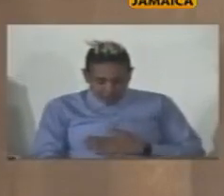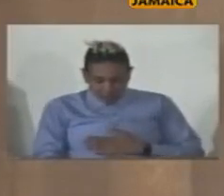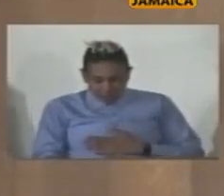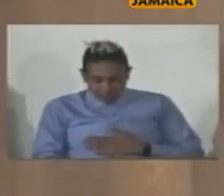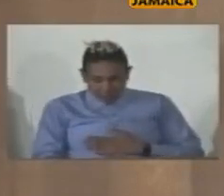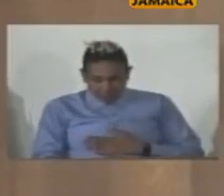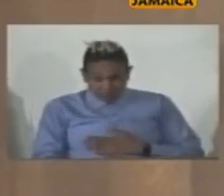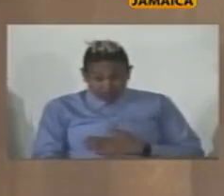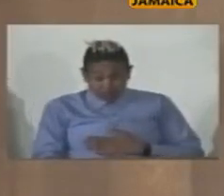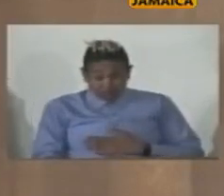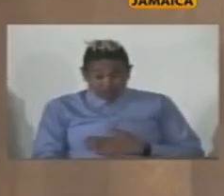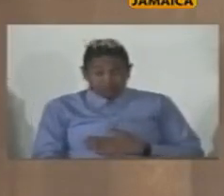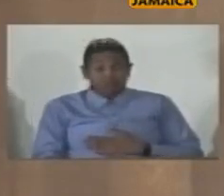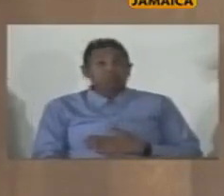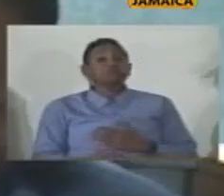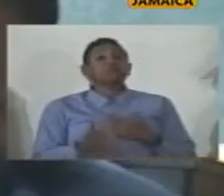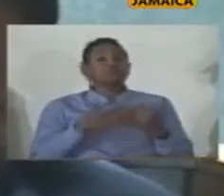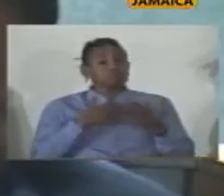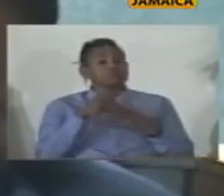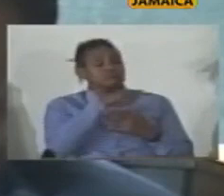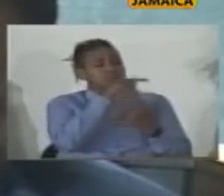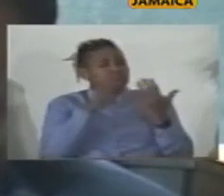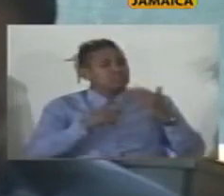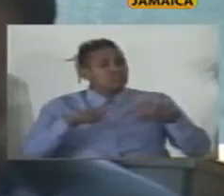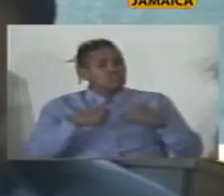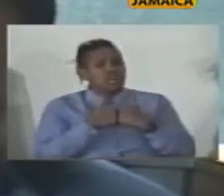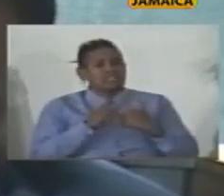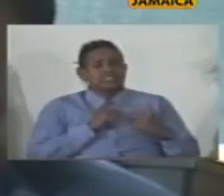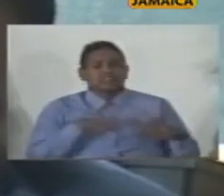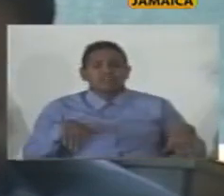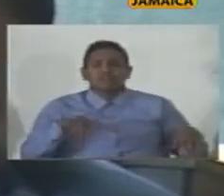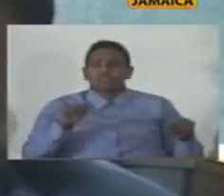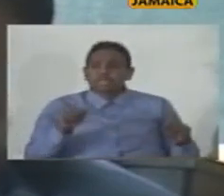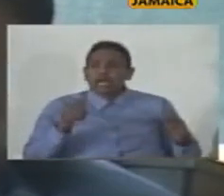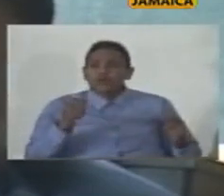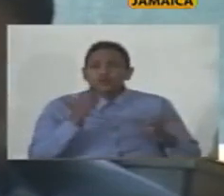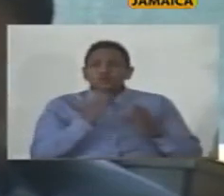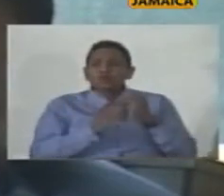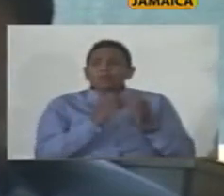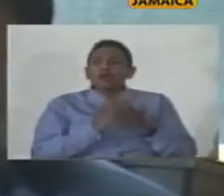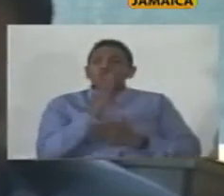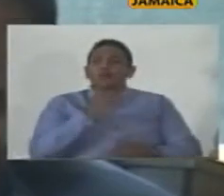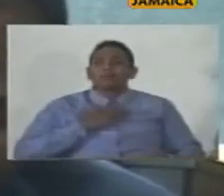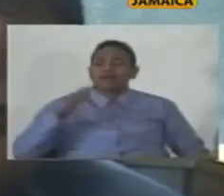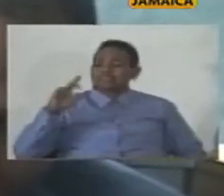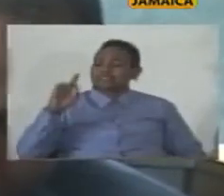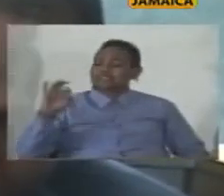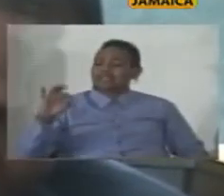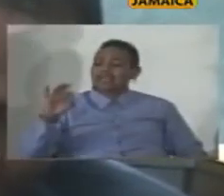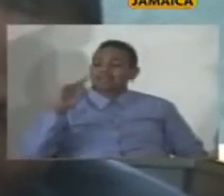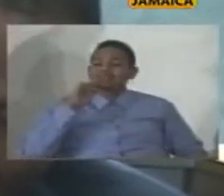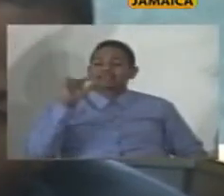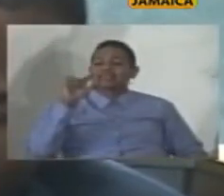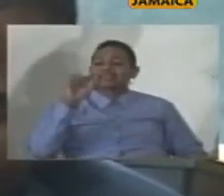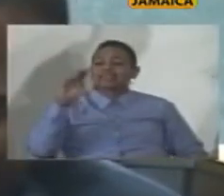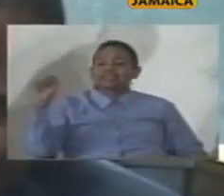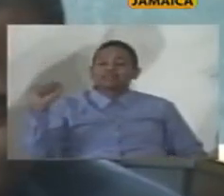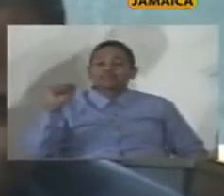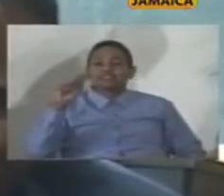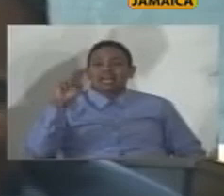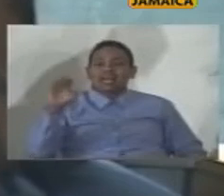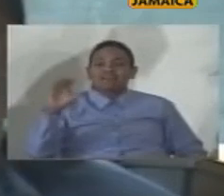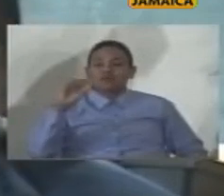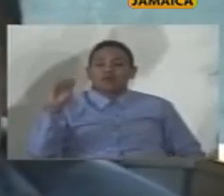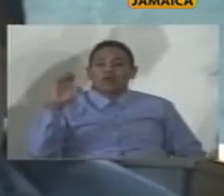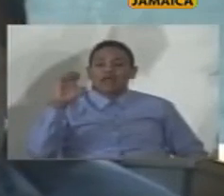despite these challenges, Mr. Speaker, I was able to carry out repairs through my CDF on Gibbs Avenue and Ellis Street